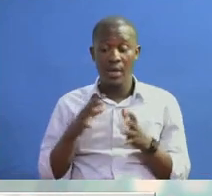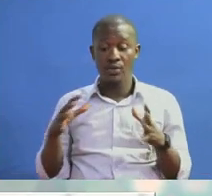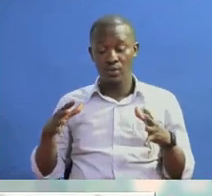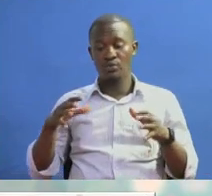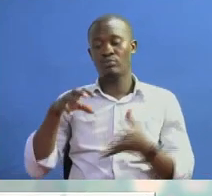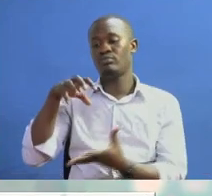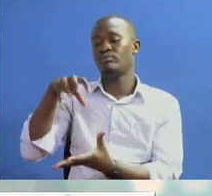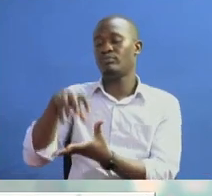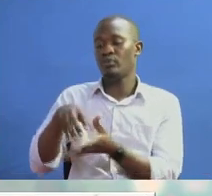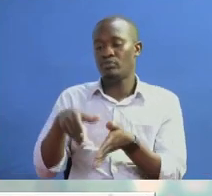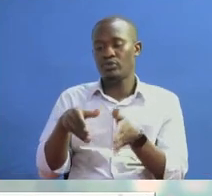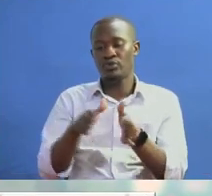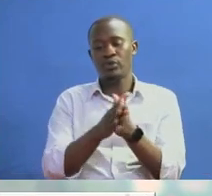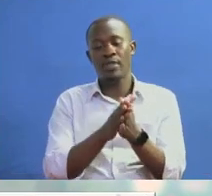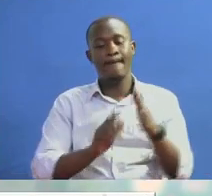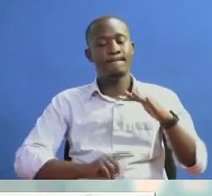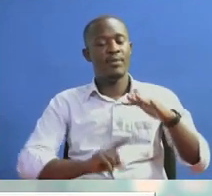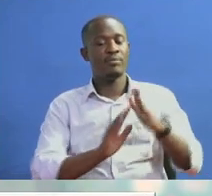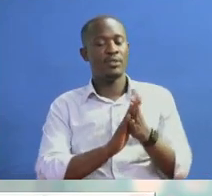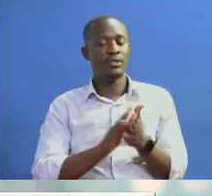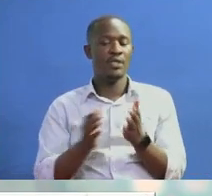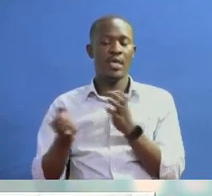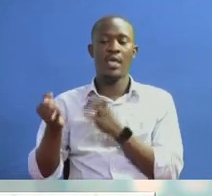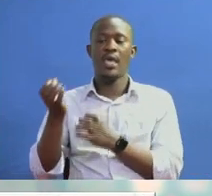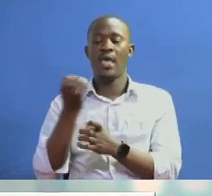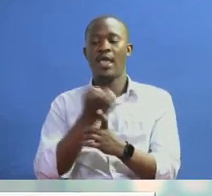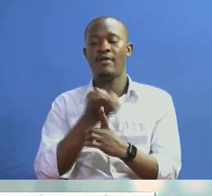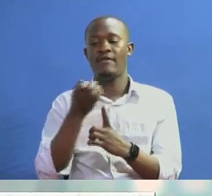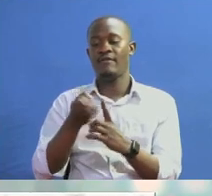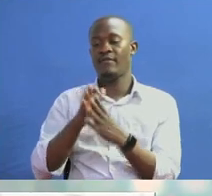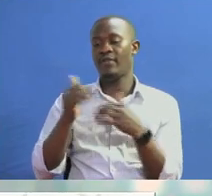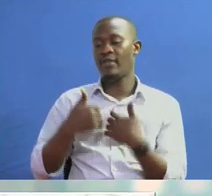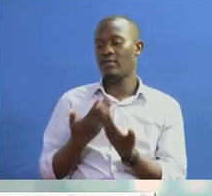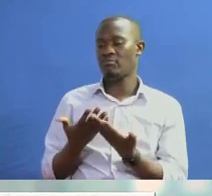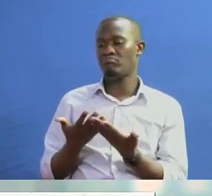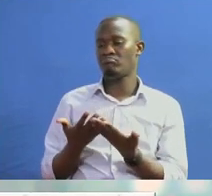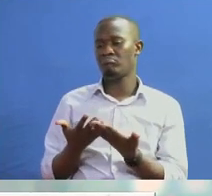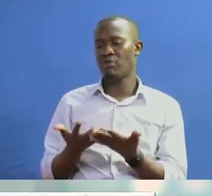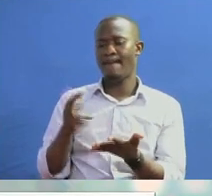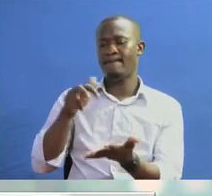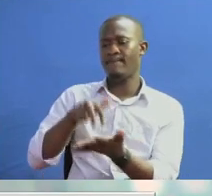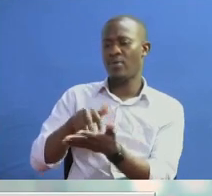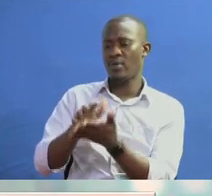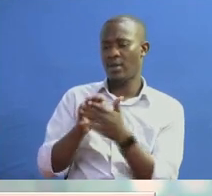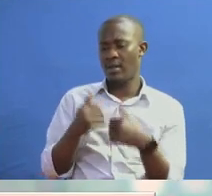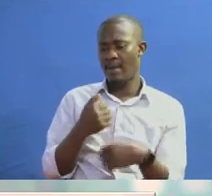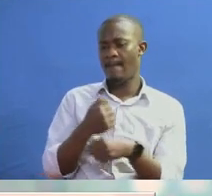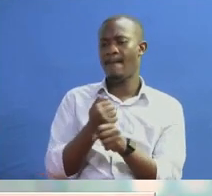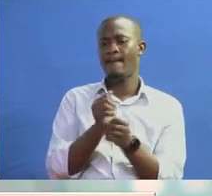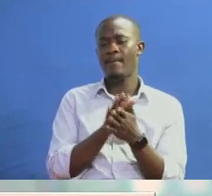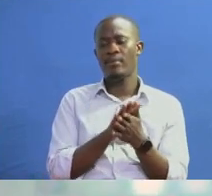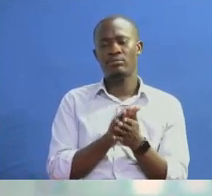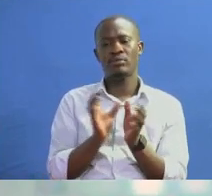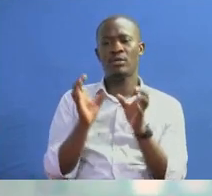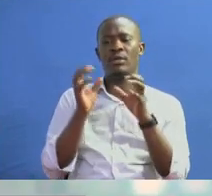And in the Ministry of Environment, there is projects for like innovative projects on matters of